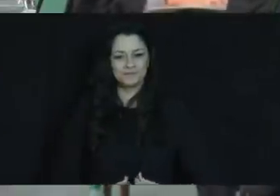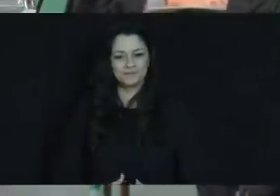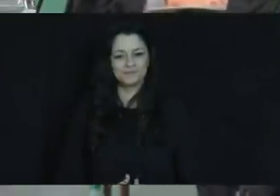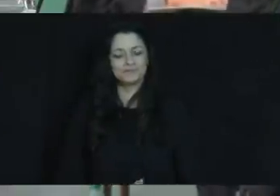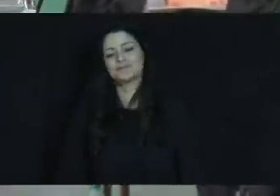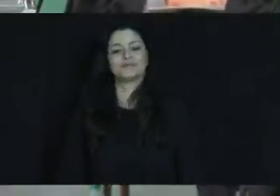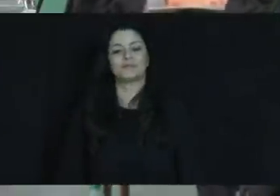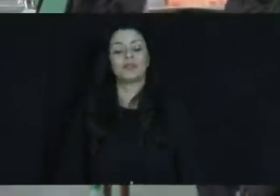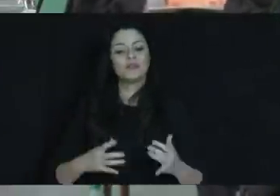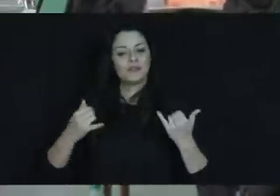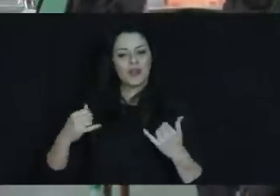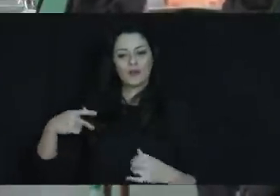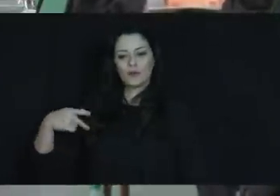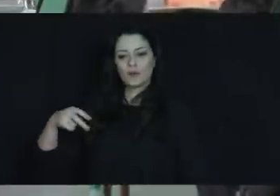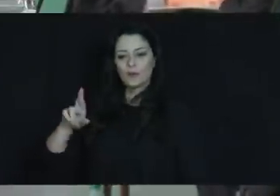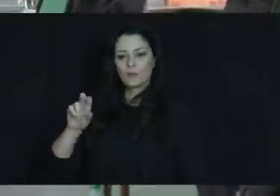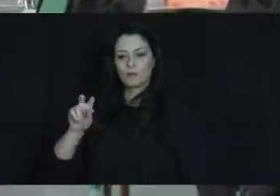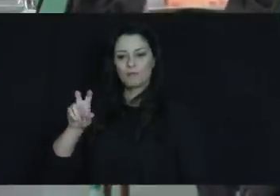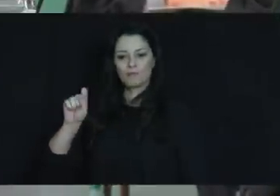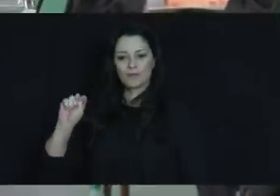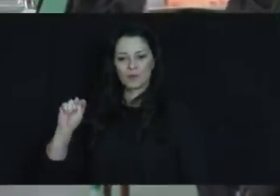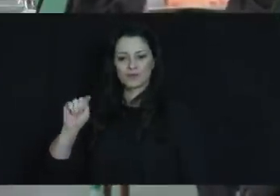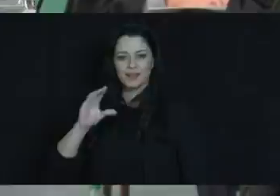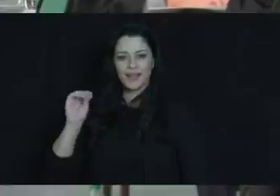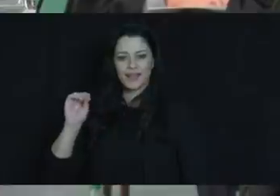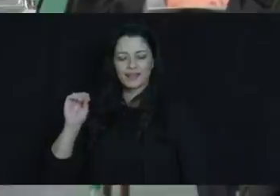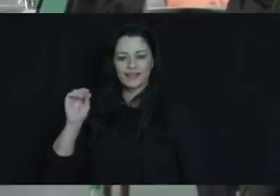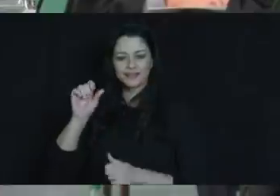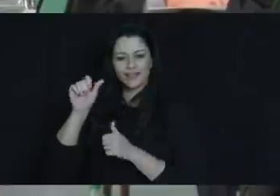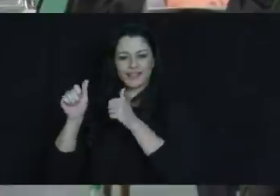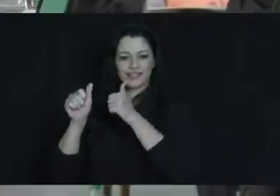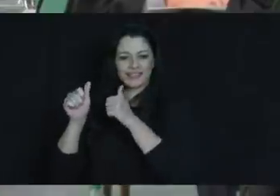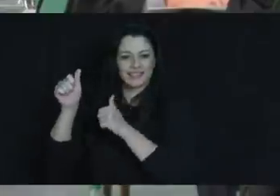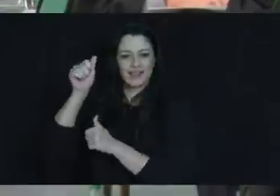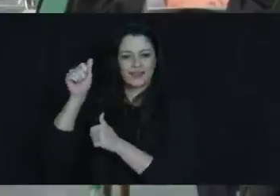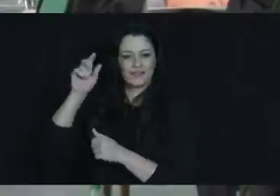And now, Provost and Executive Vice President, Dr. Ralph Wilcox.